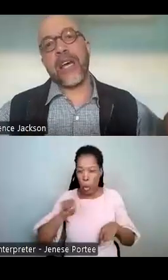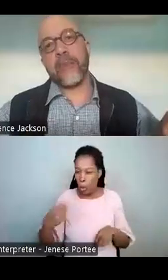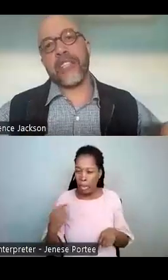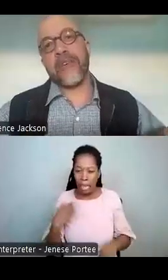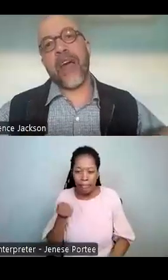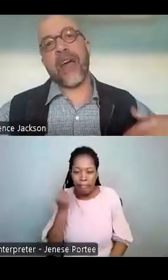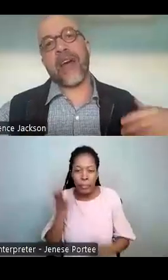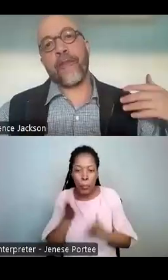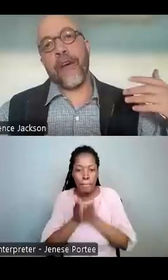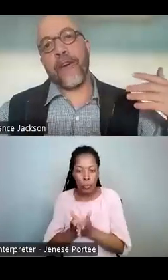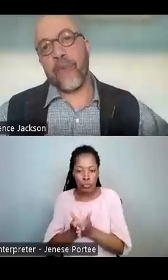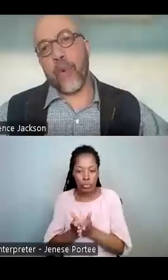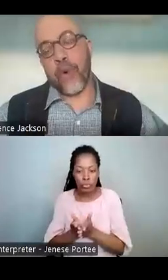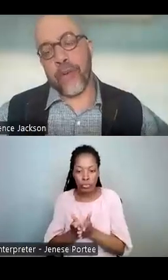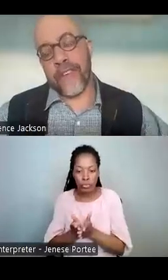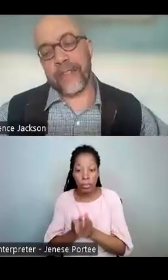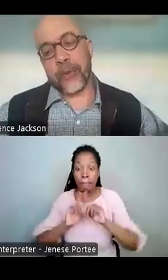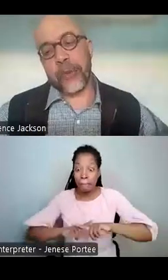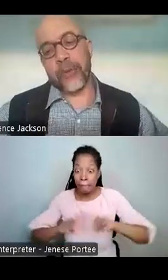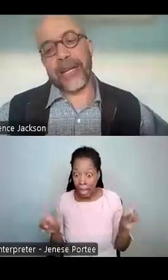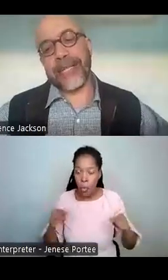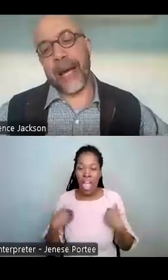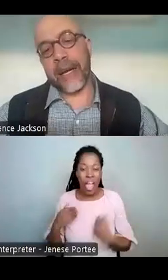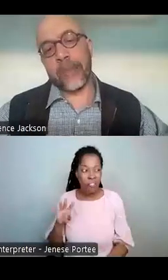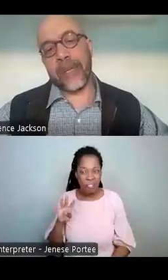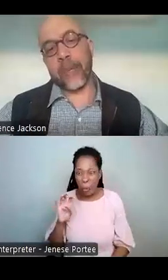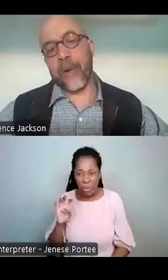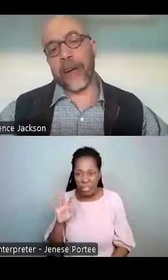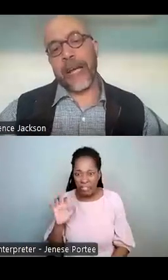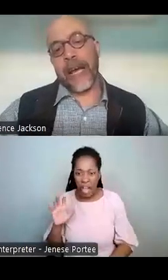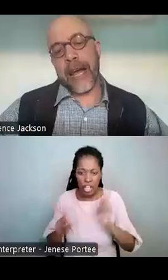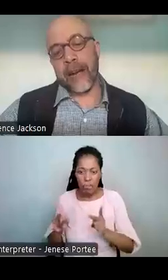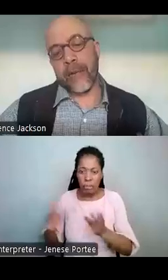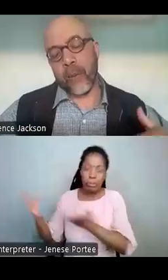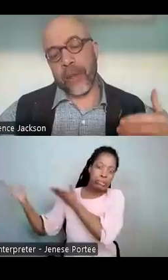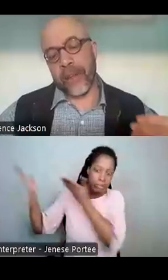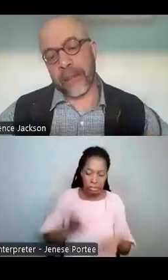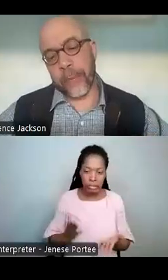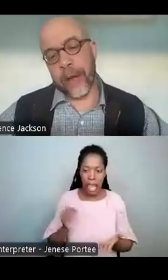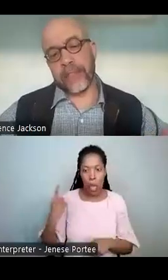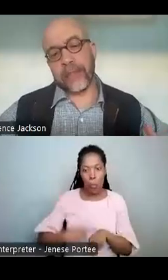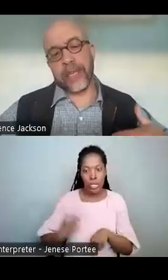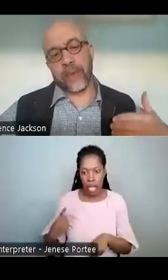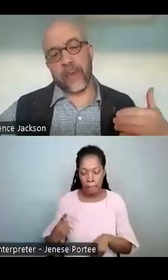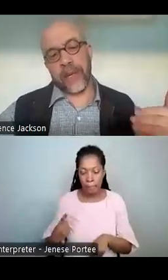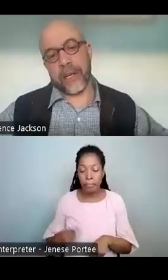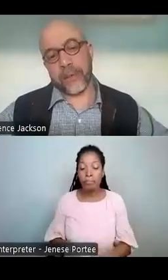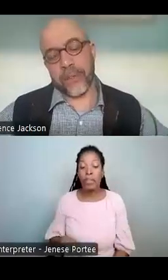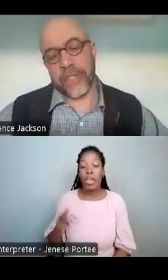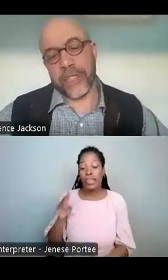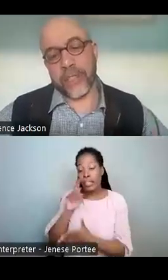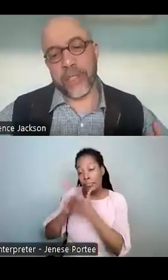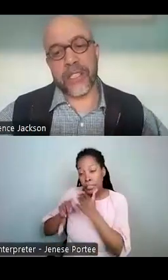boats, but you have 400 or 500 people at a time being brought. And when the anthropologists look at the way